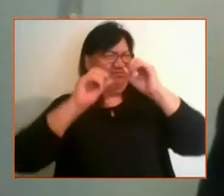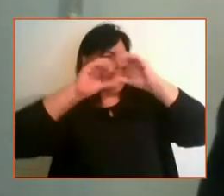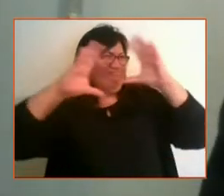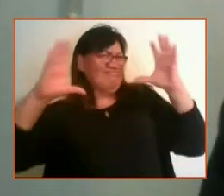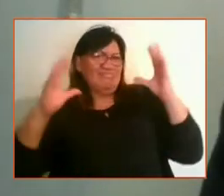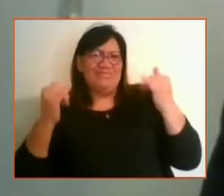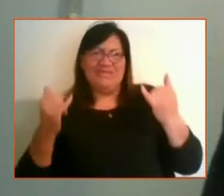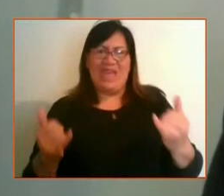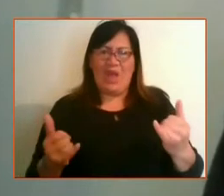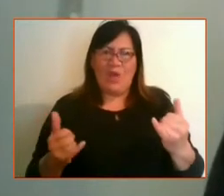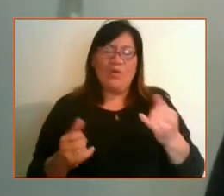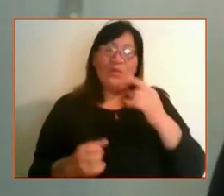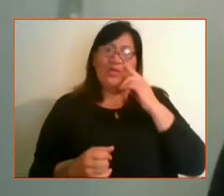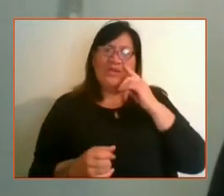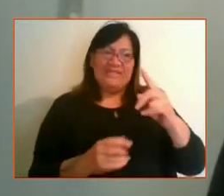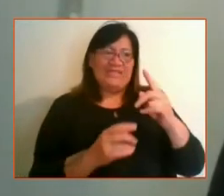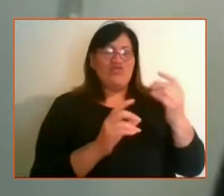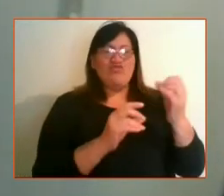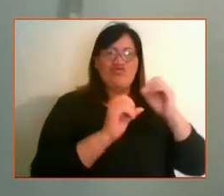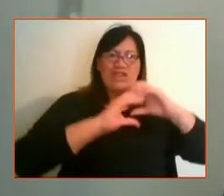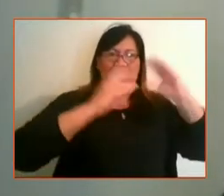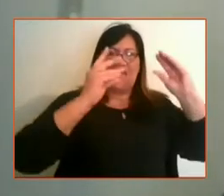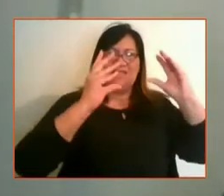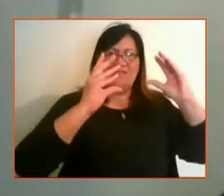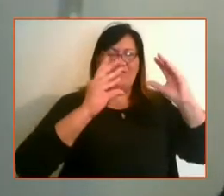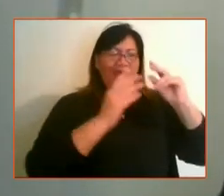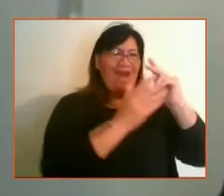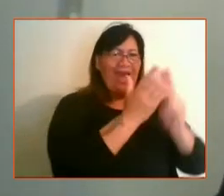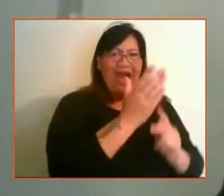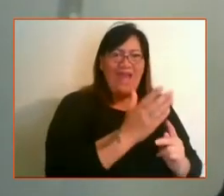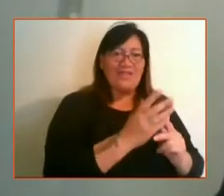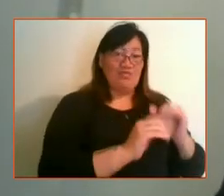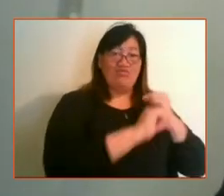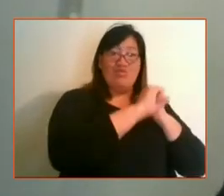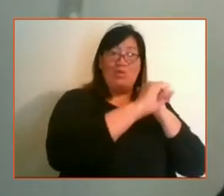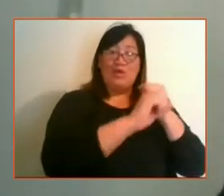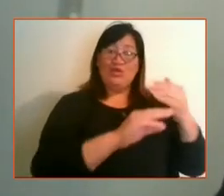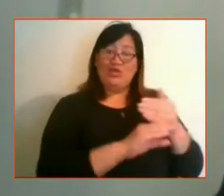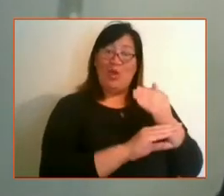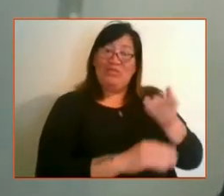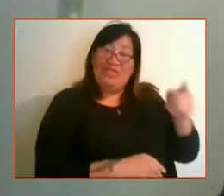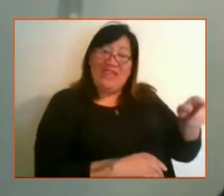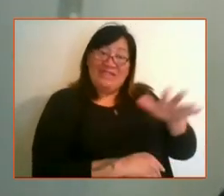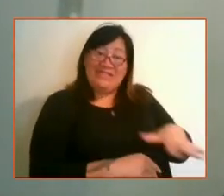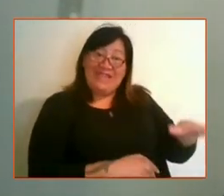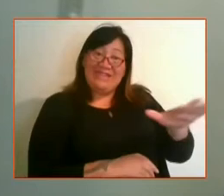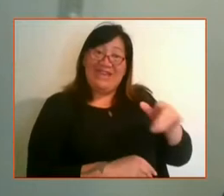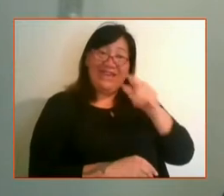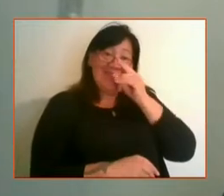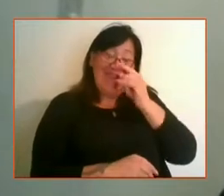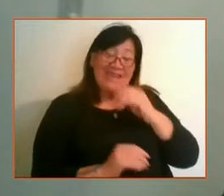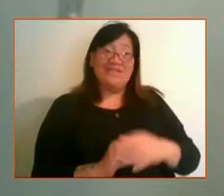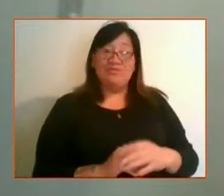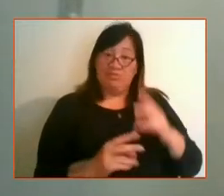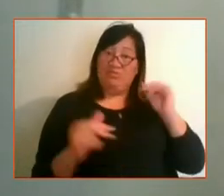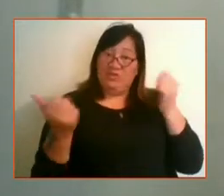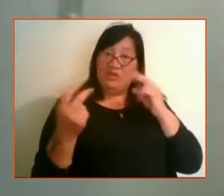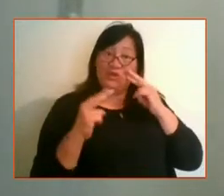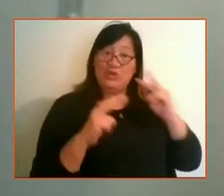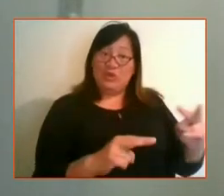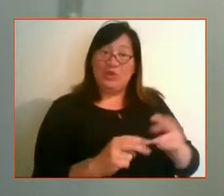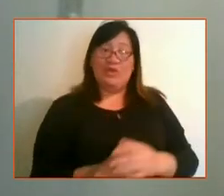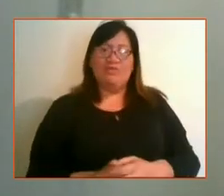the creative arts and industries in there promoting jobs that are in the sector, and so we see some of that. We also